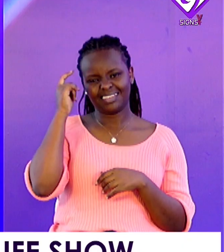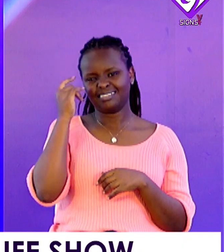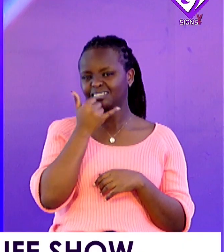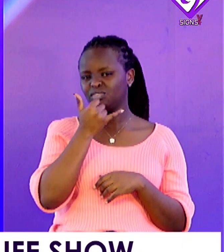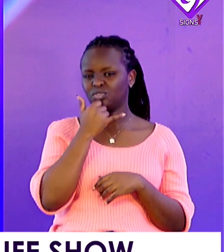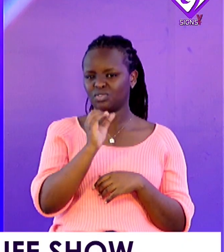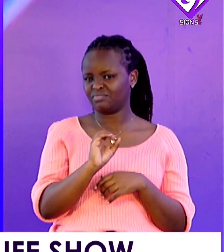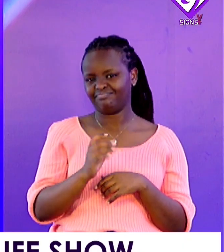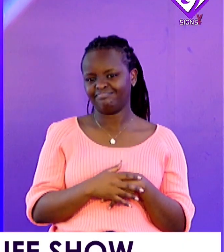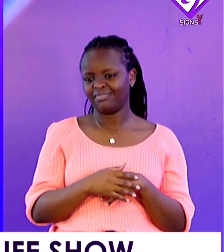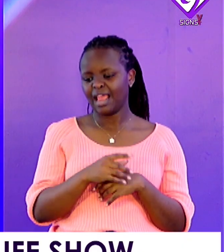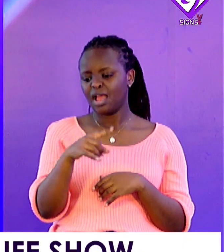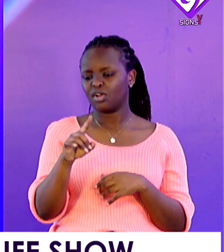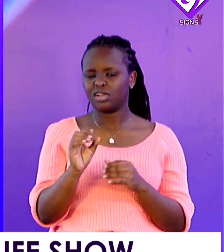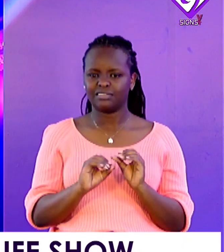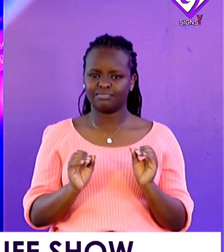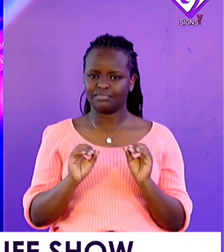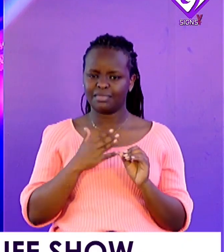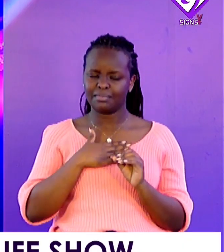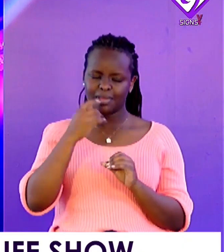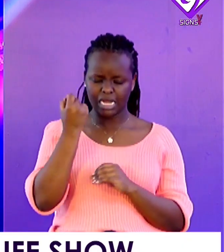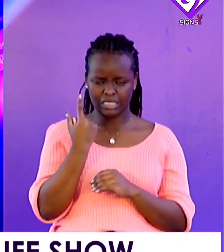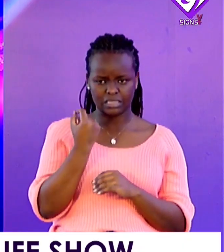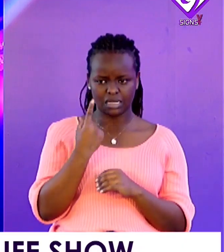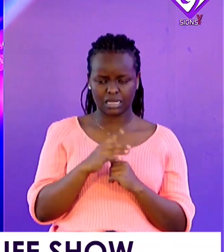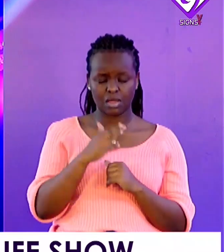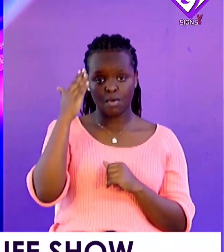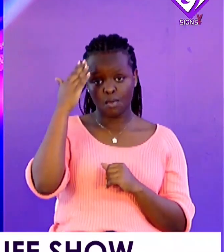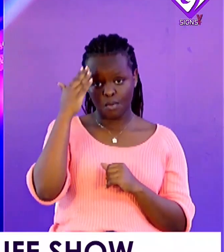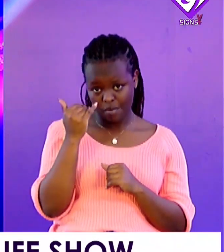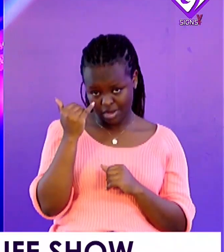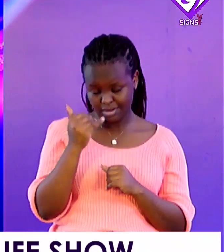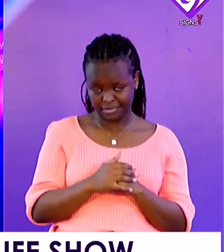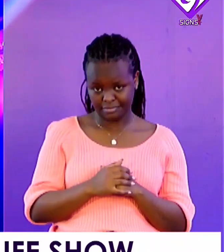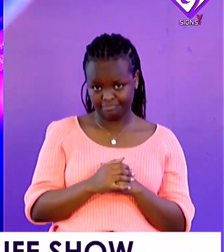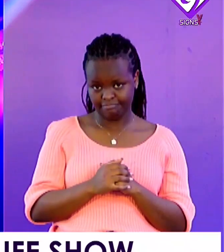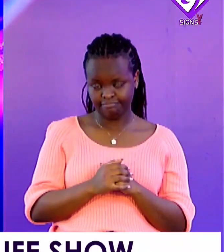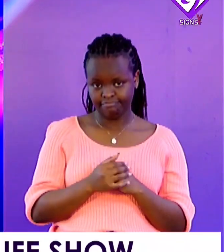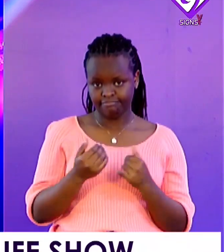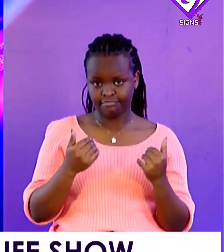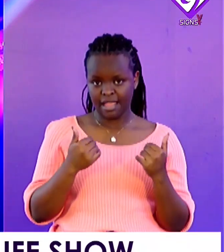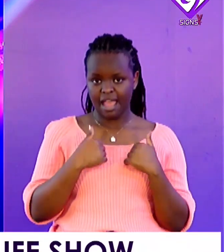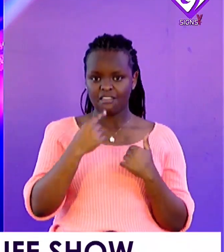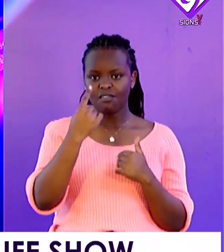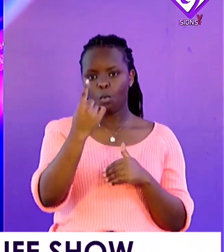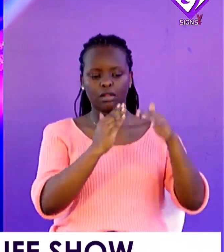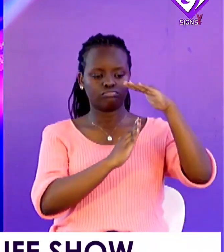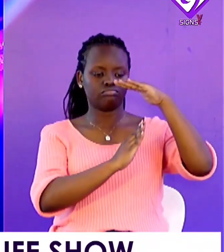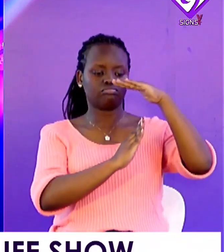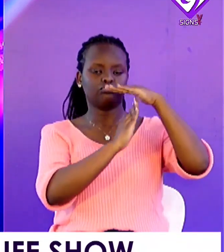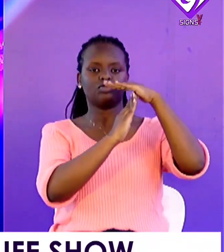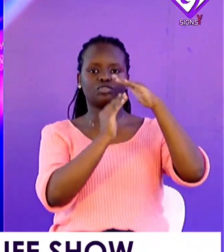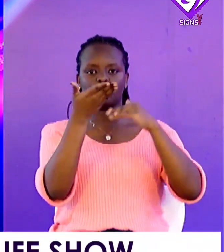From my understanding. Yes. Because there is only one supreme God